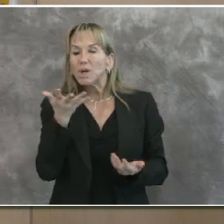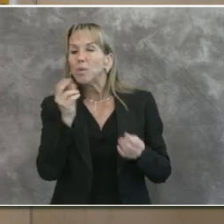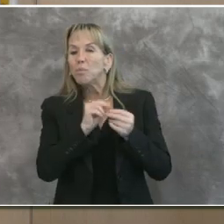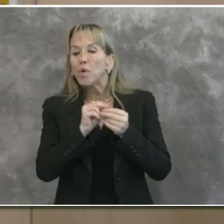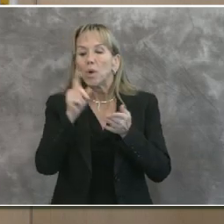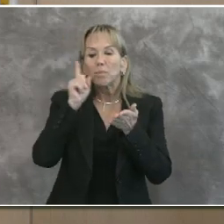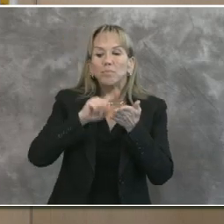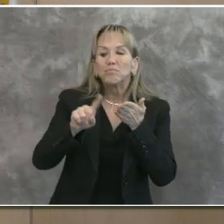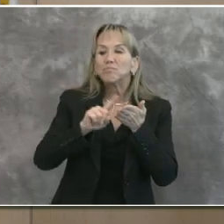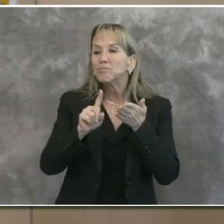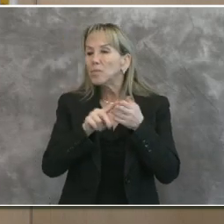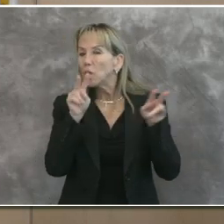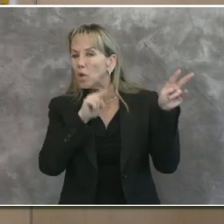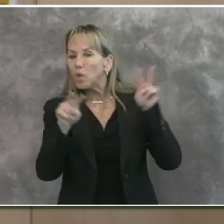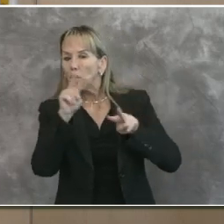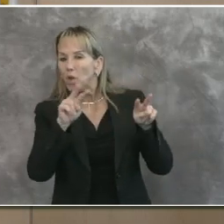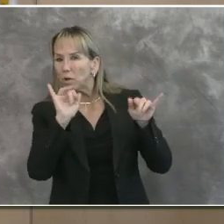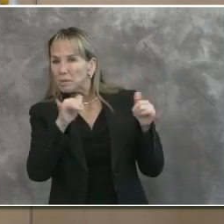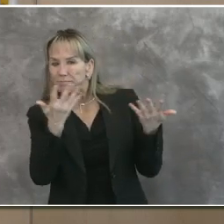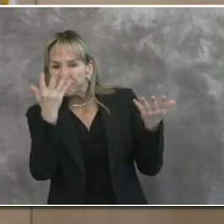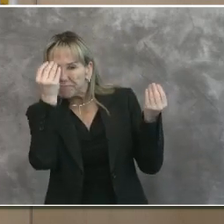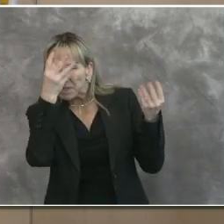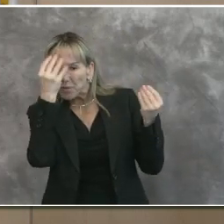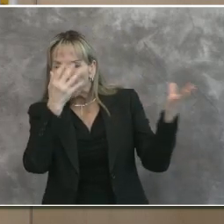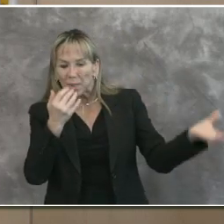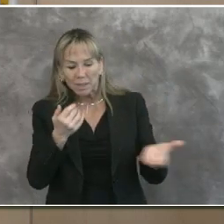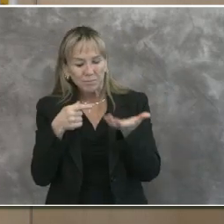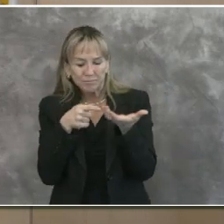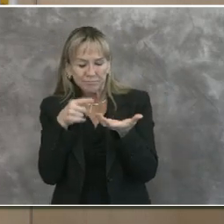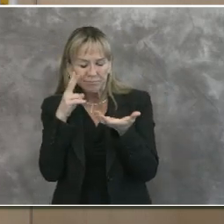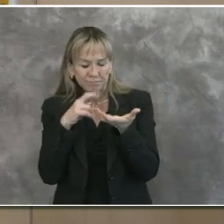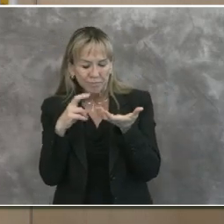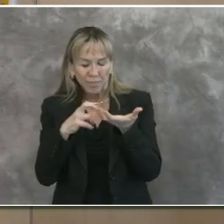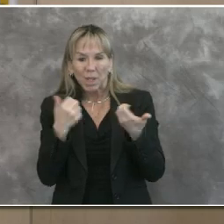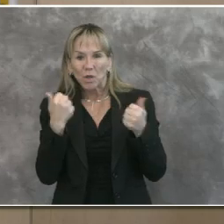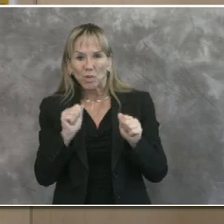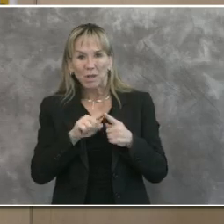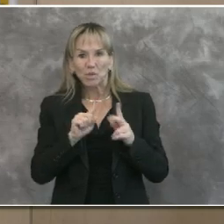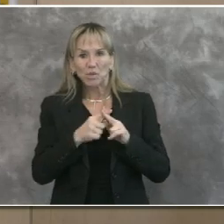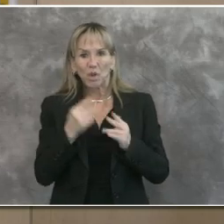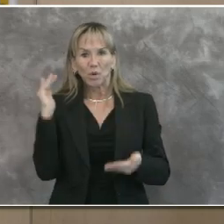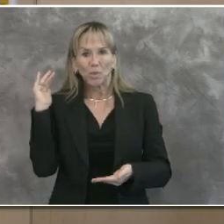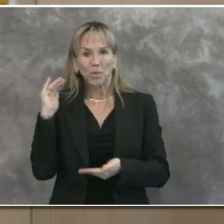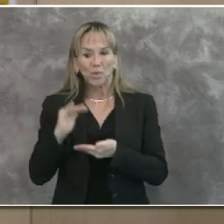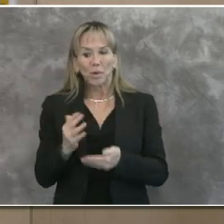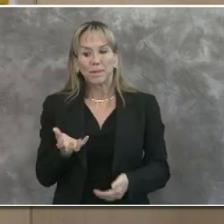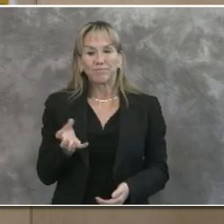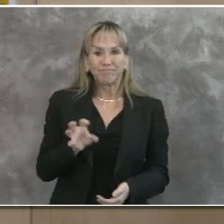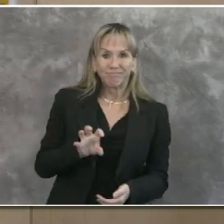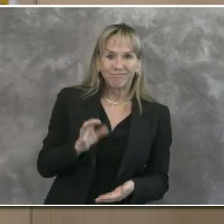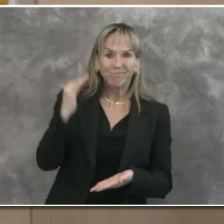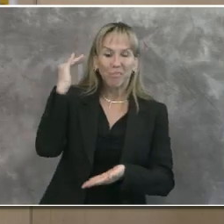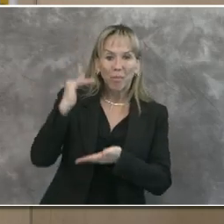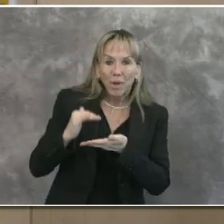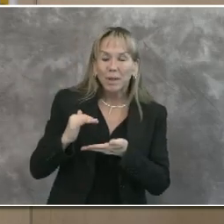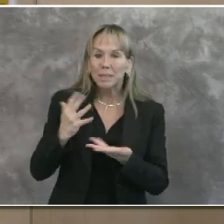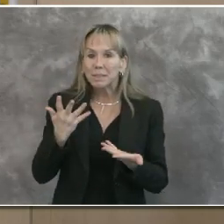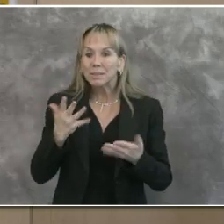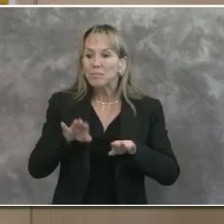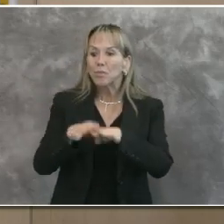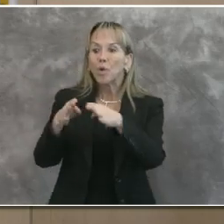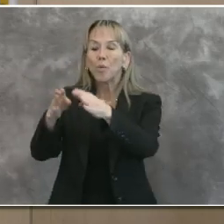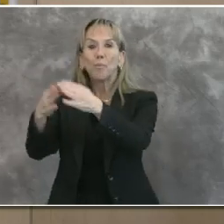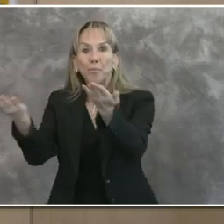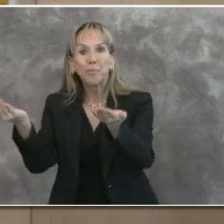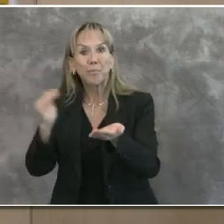explore the metrics and where we are to start to try to dial down and try to get